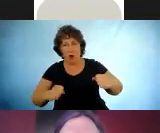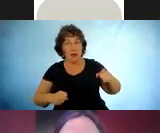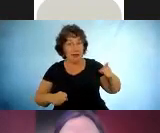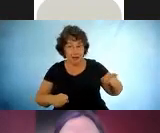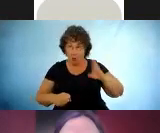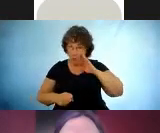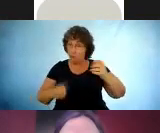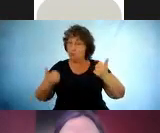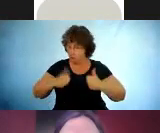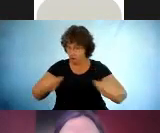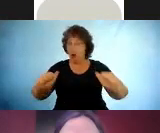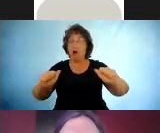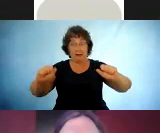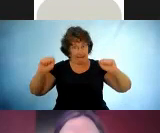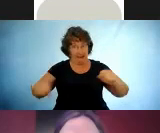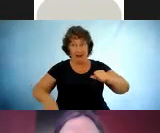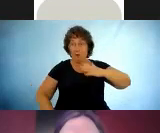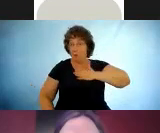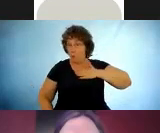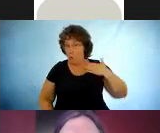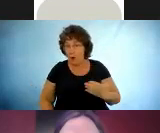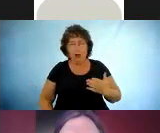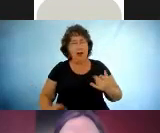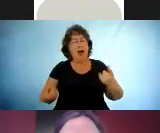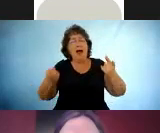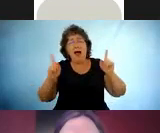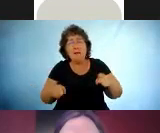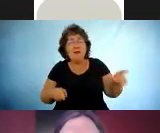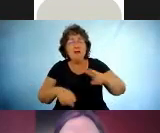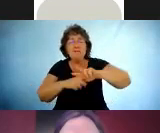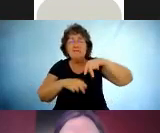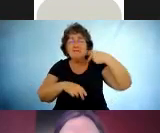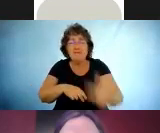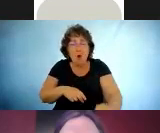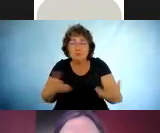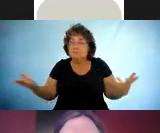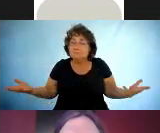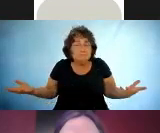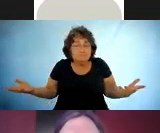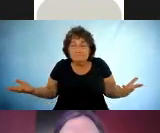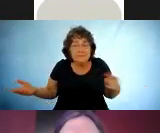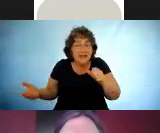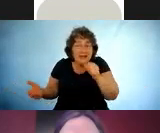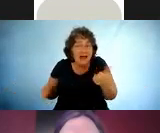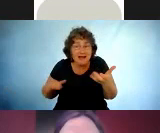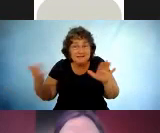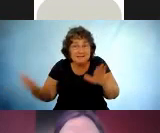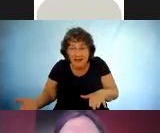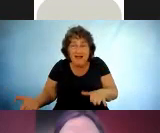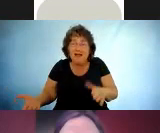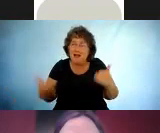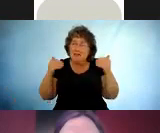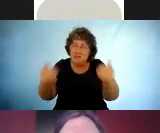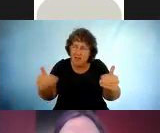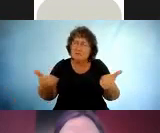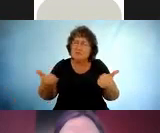try. And even if he falls down, he most likely won't die. From what I can guess